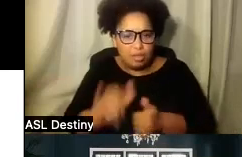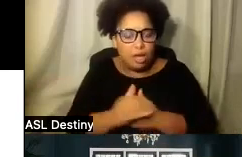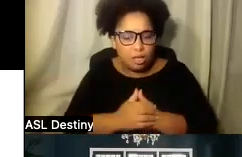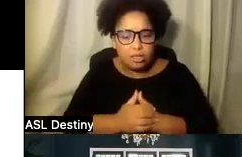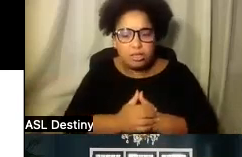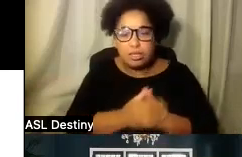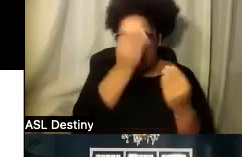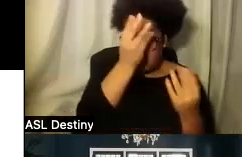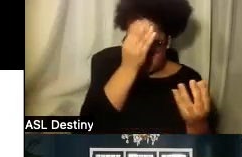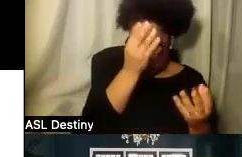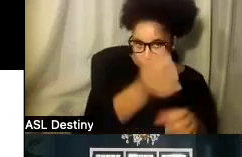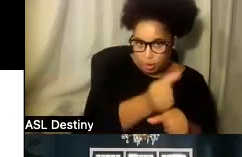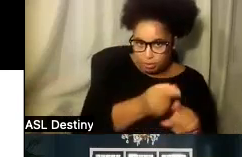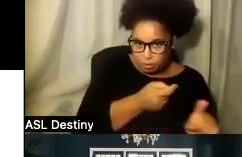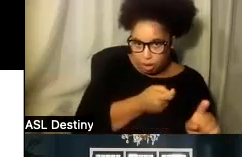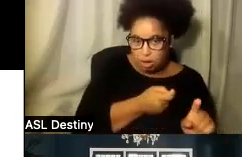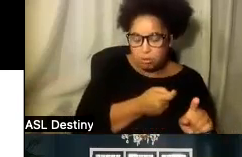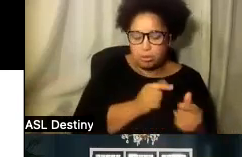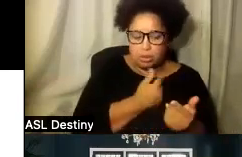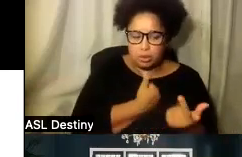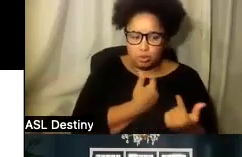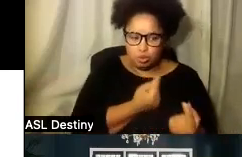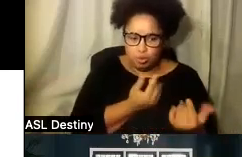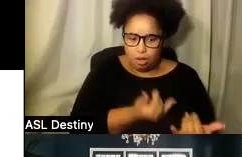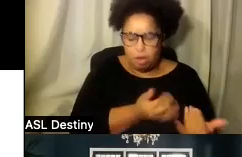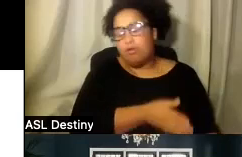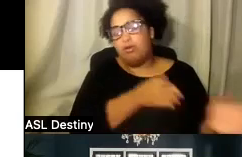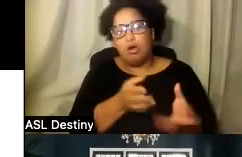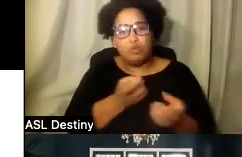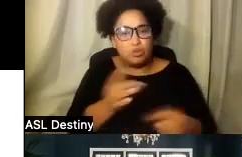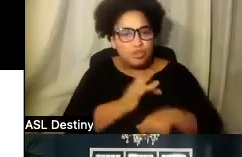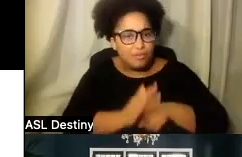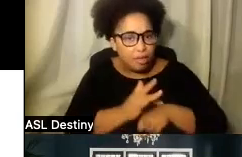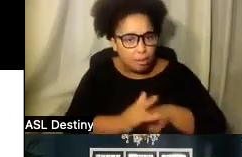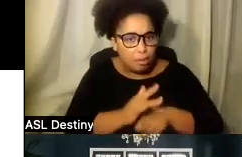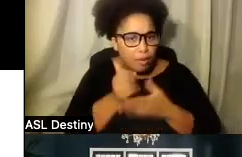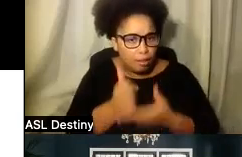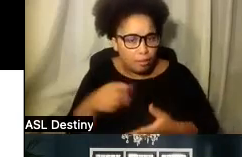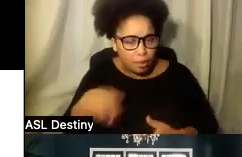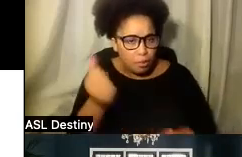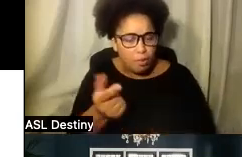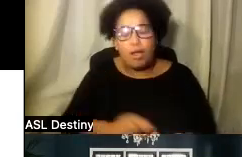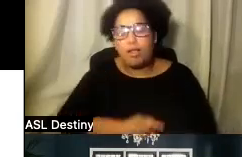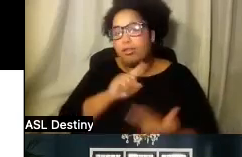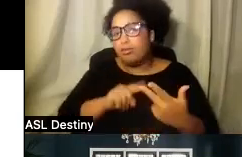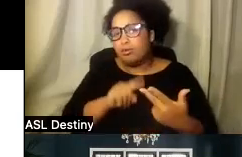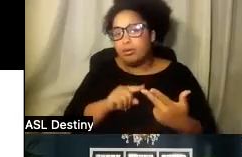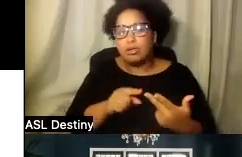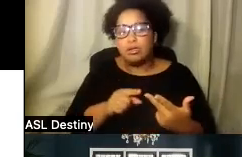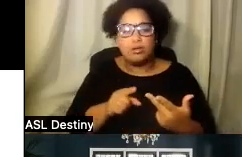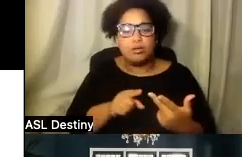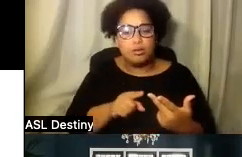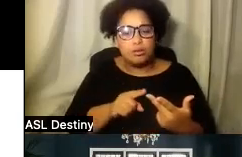the information that you can take steps on, two, the resources that are available to help you, and three, that instill a little